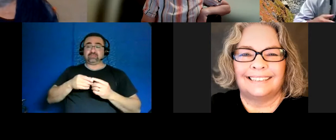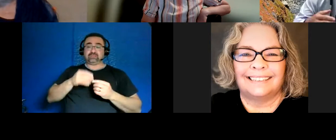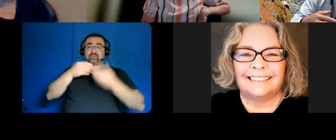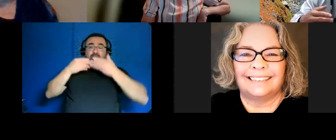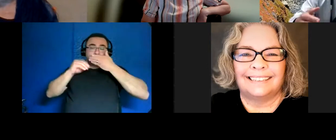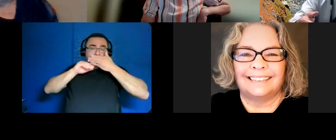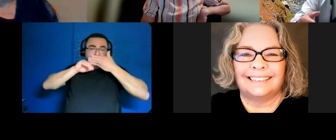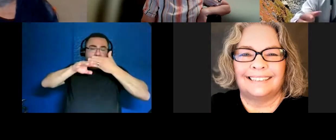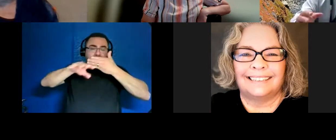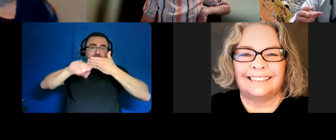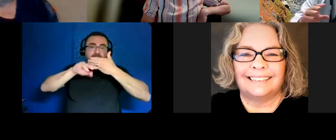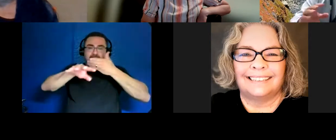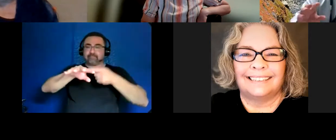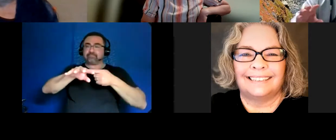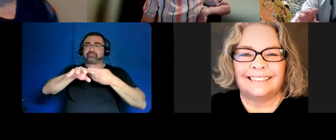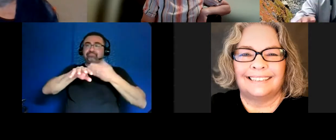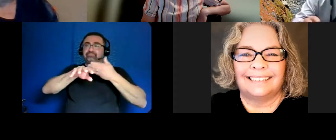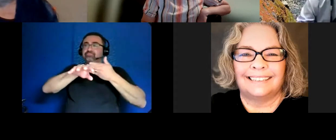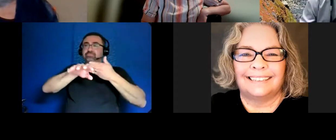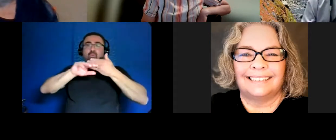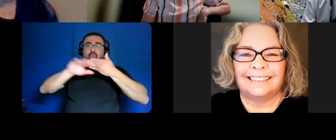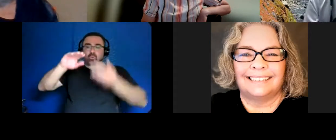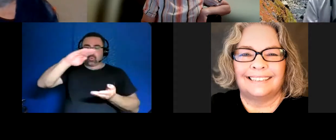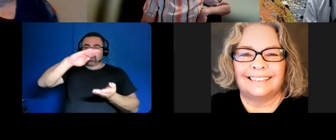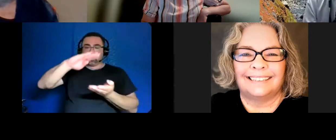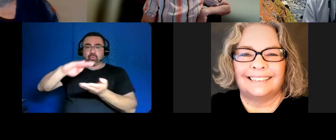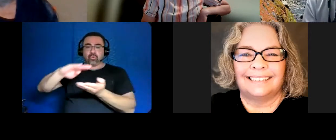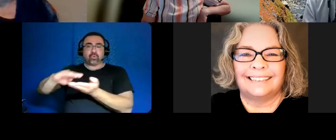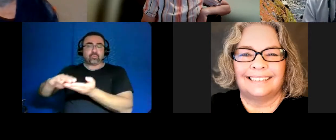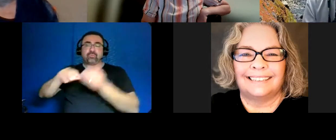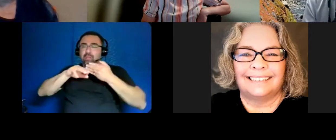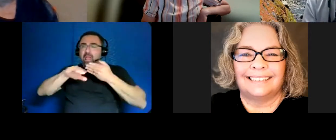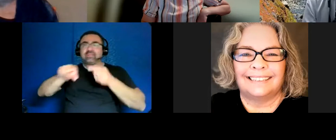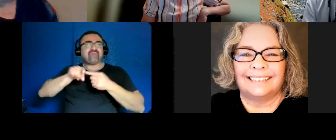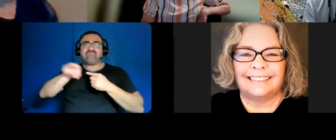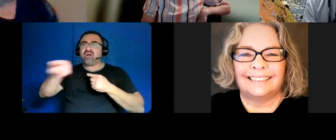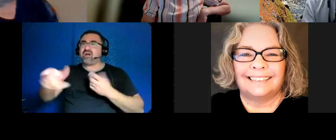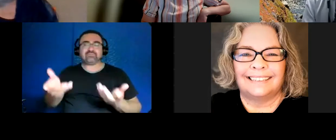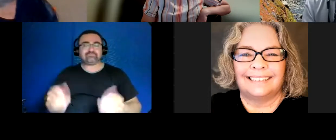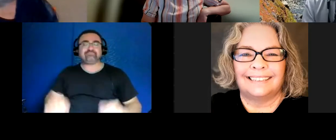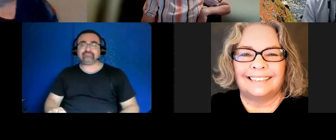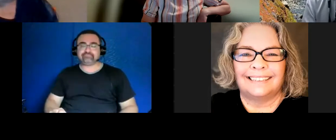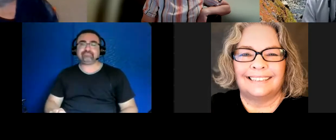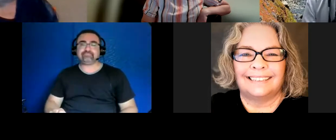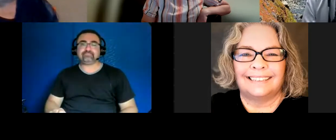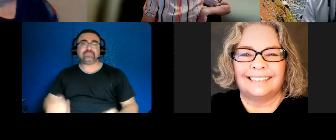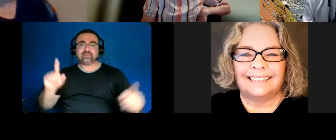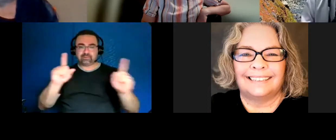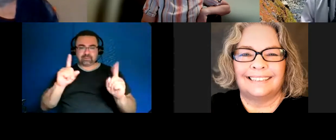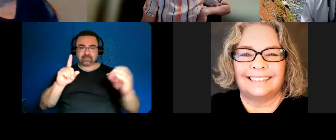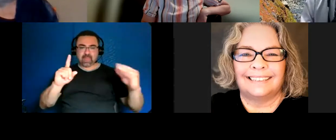mask, and then that gets further diminished going through the potential recipient's